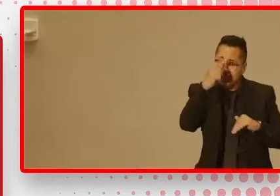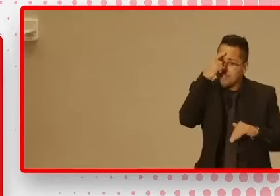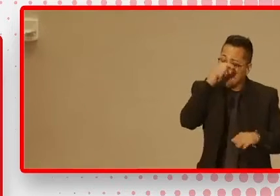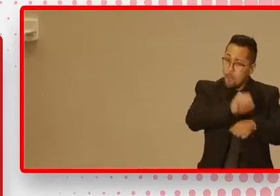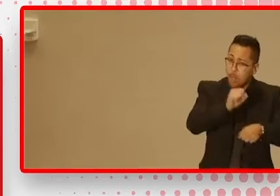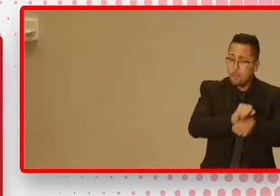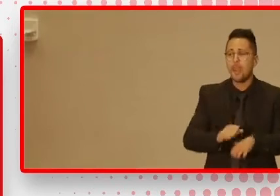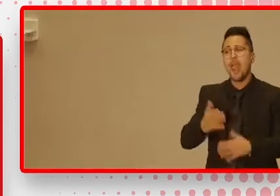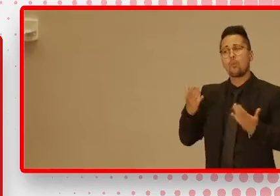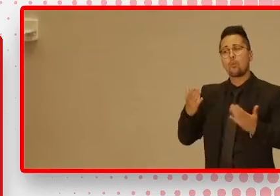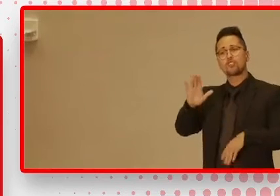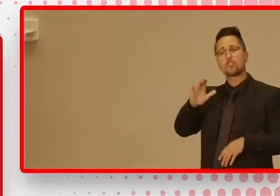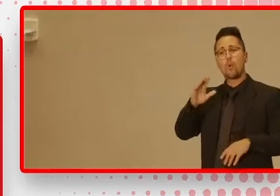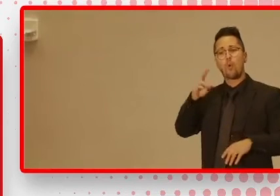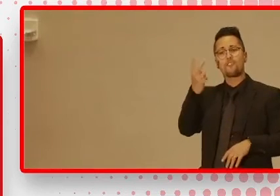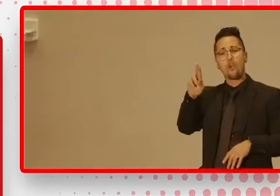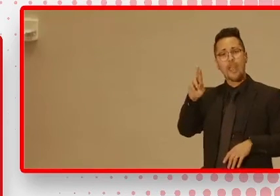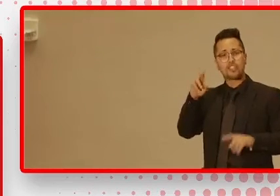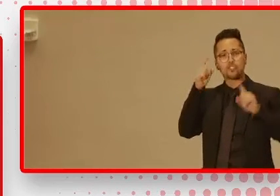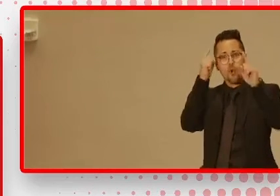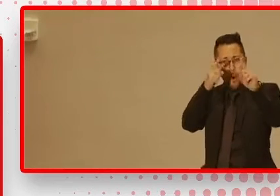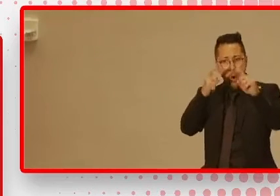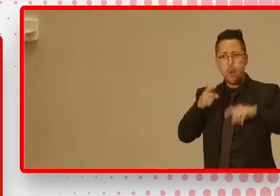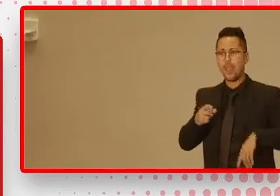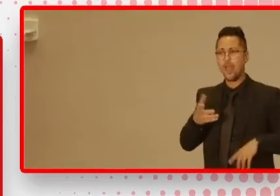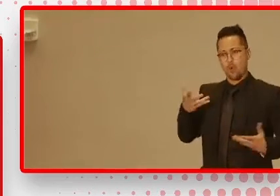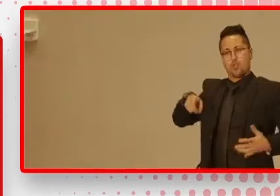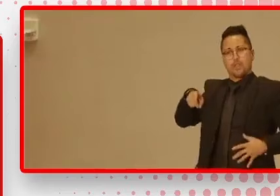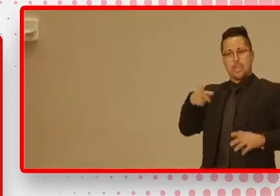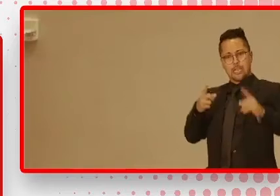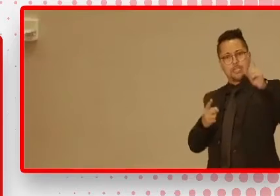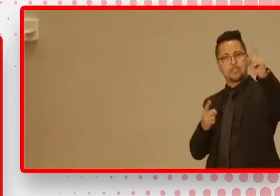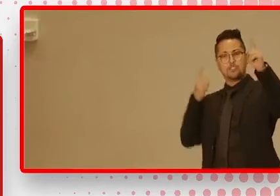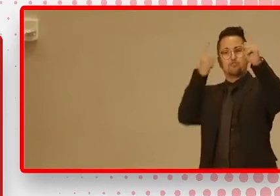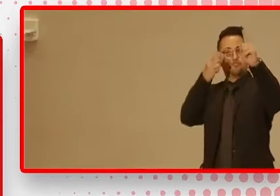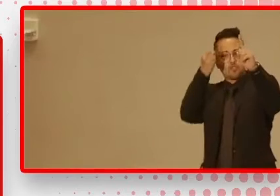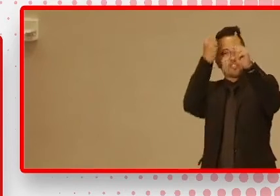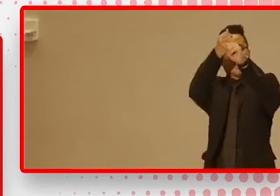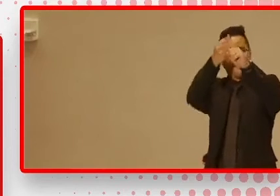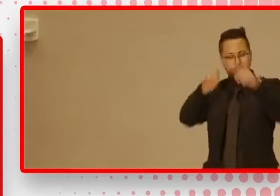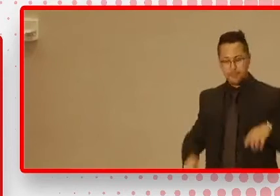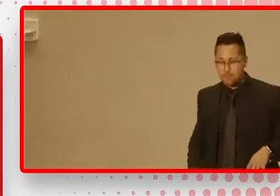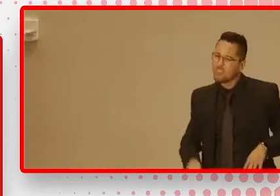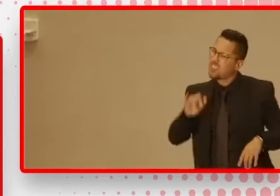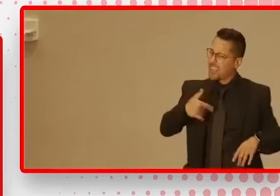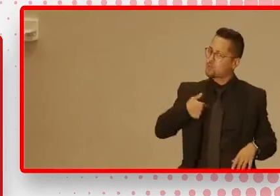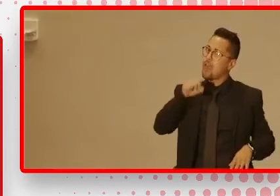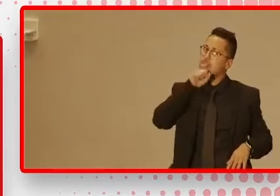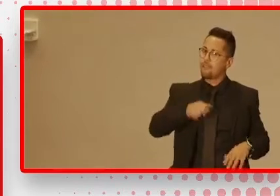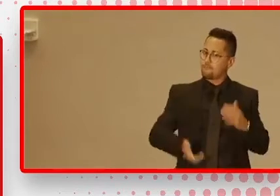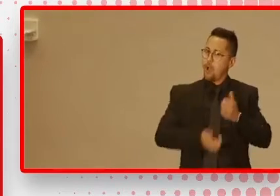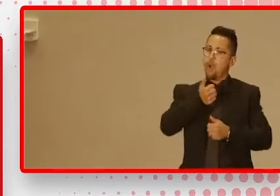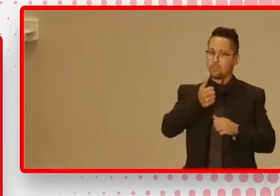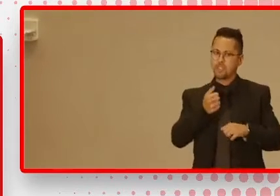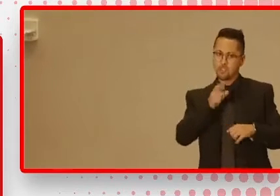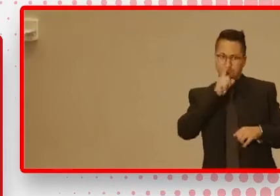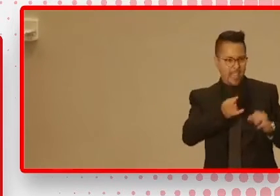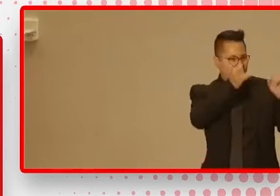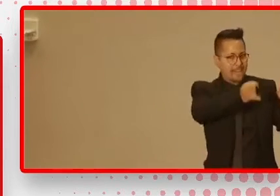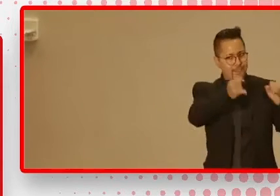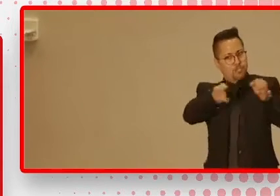your vocational goal, and what you need to get there. So that's what I love the most, is it's individualized.